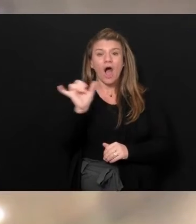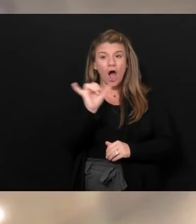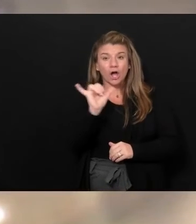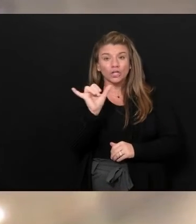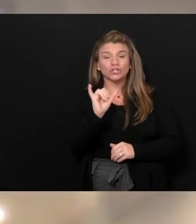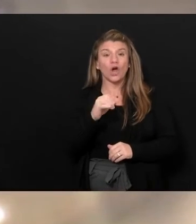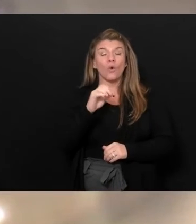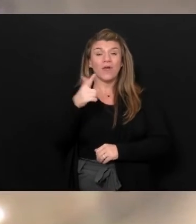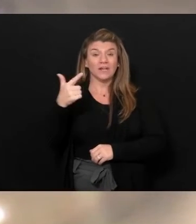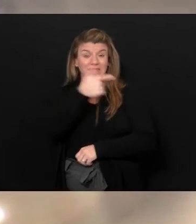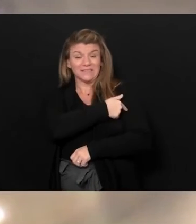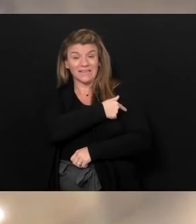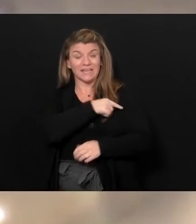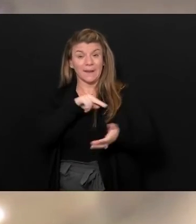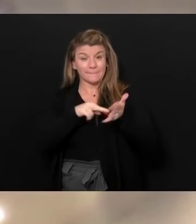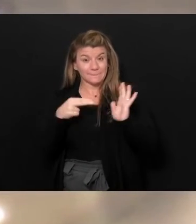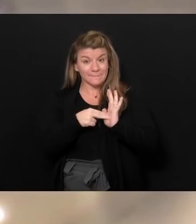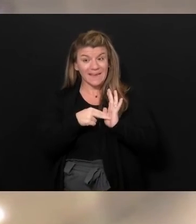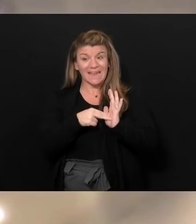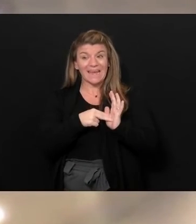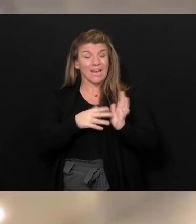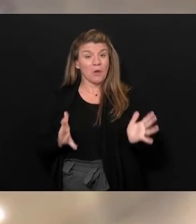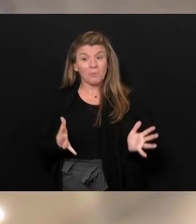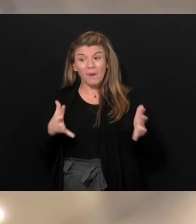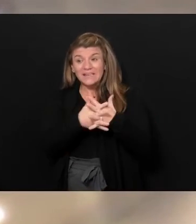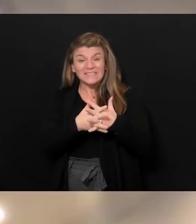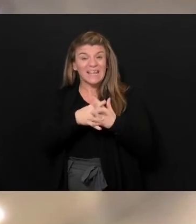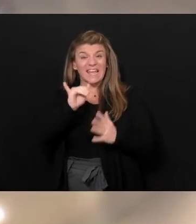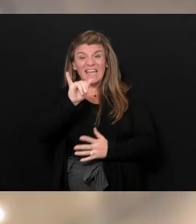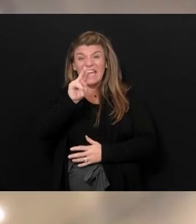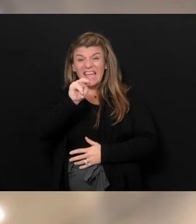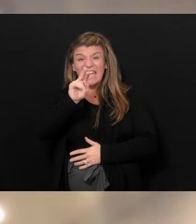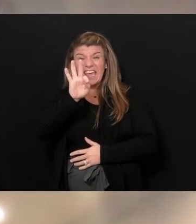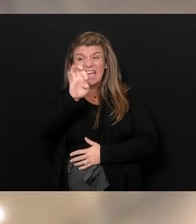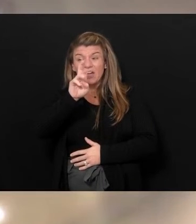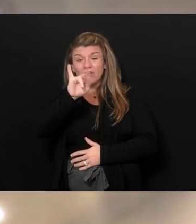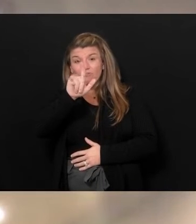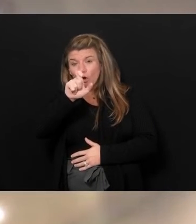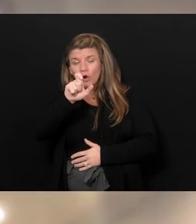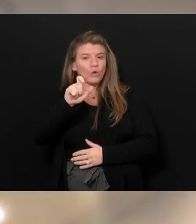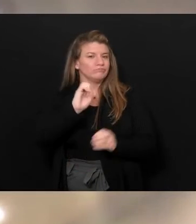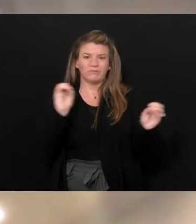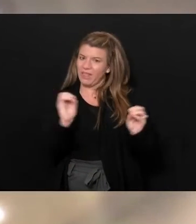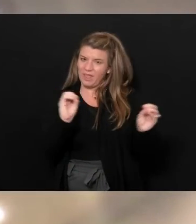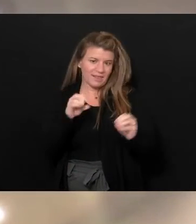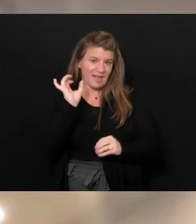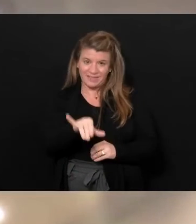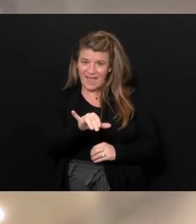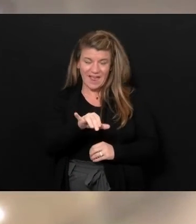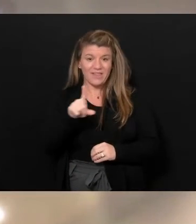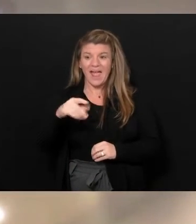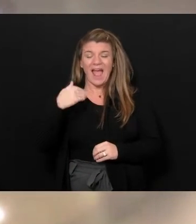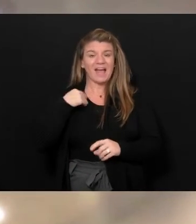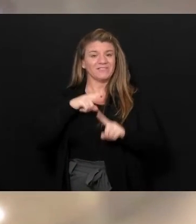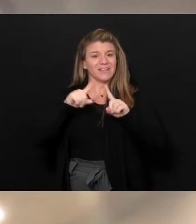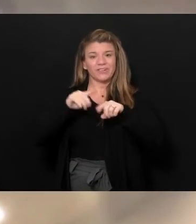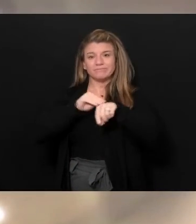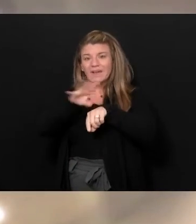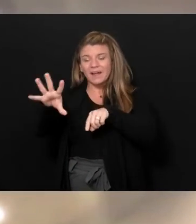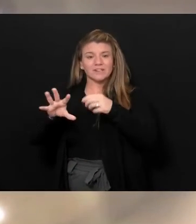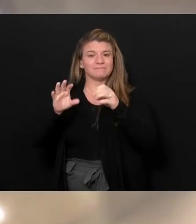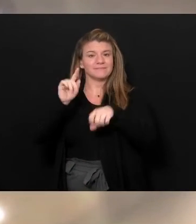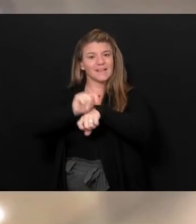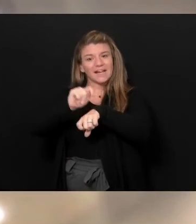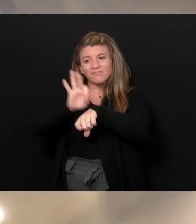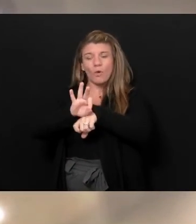an immunization. Pregnancy by the Advisory Committee for Immunization Practices, the expert